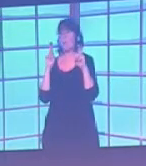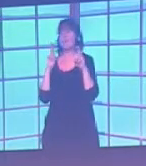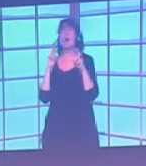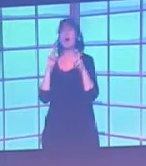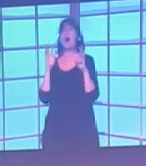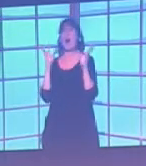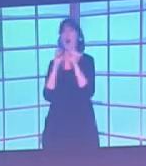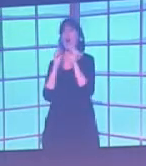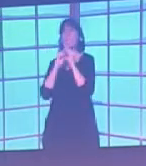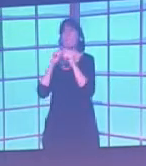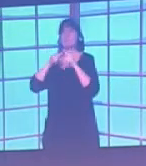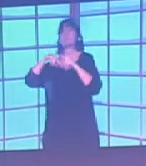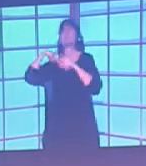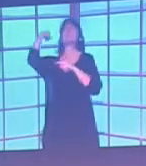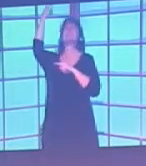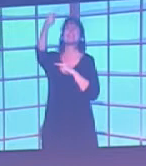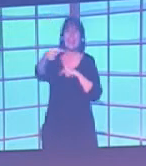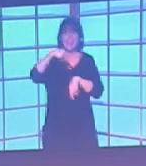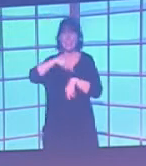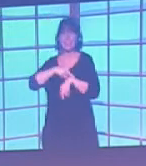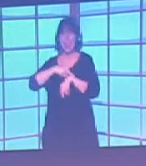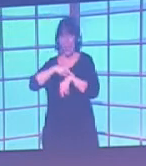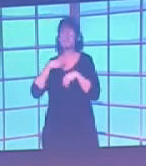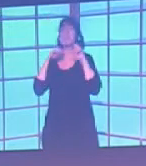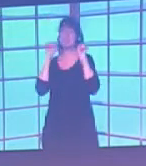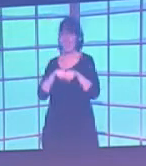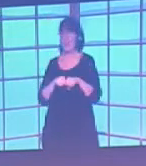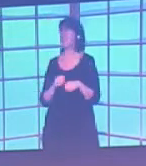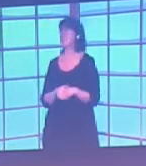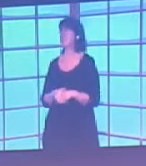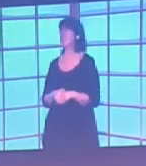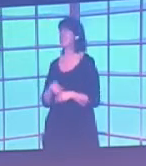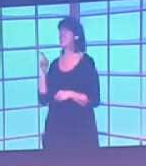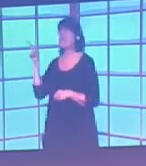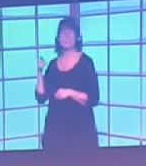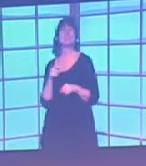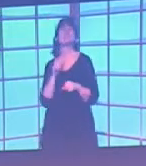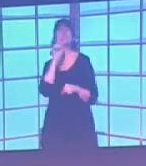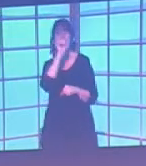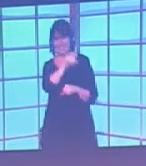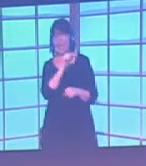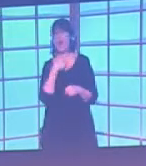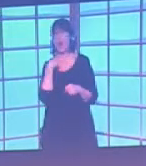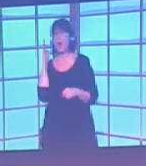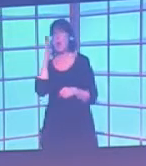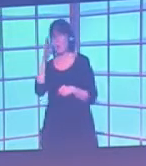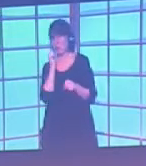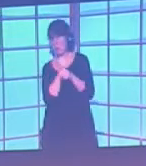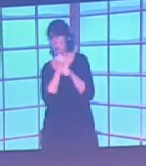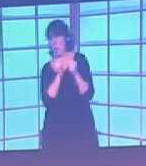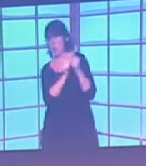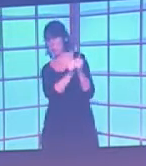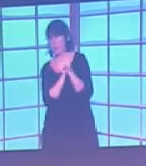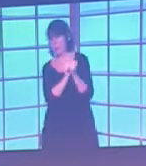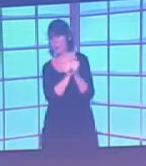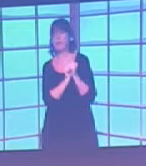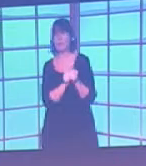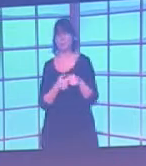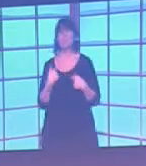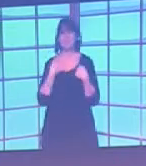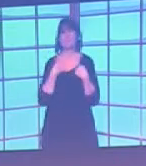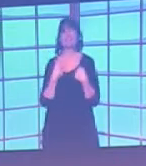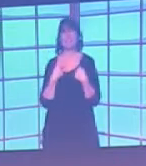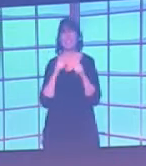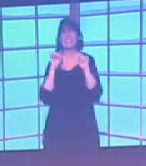you better information than super. And Jan, we will keep working together. It, I can certainly speak for